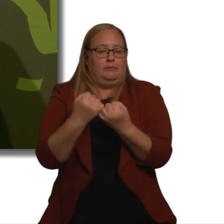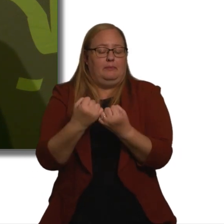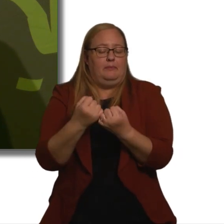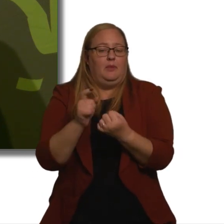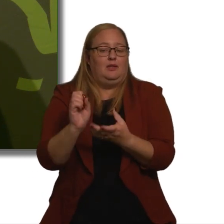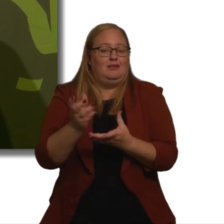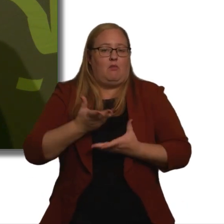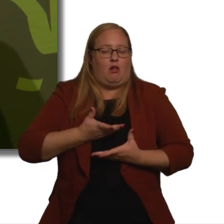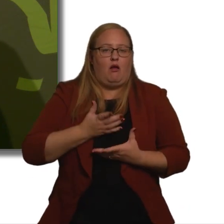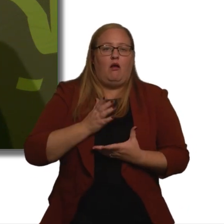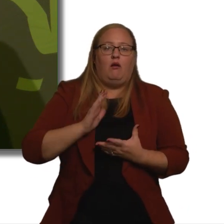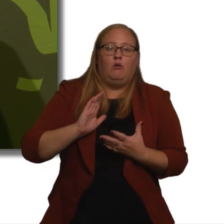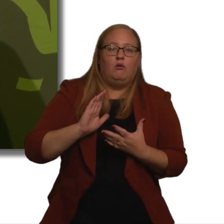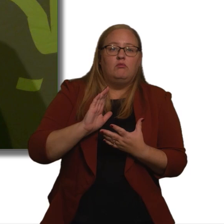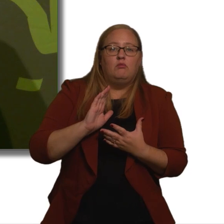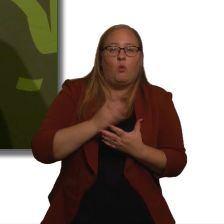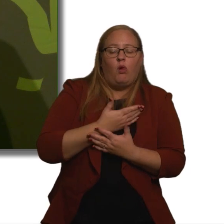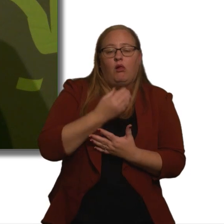sold across co-op societies.